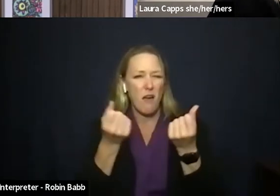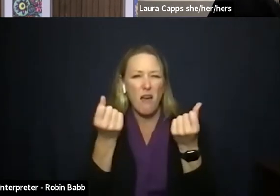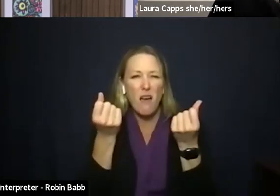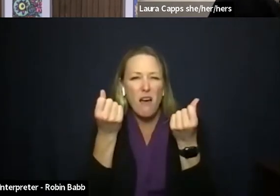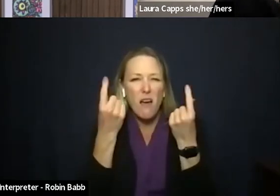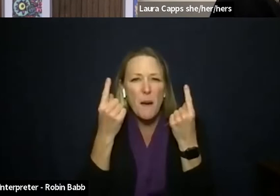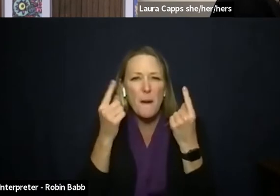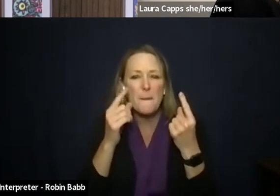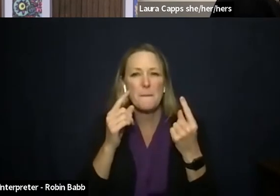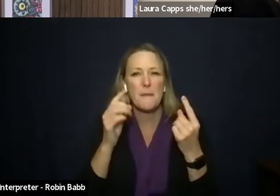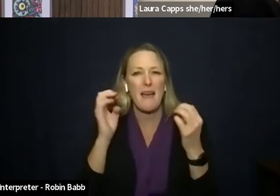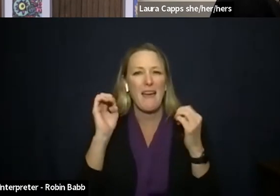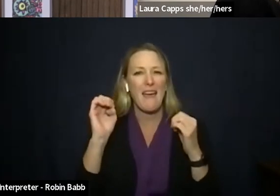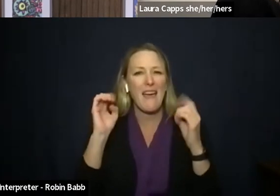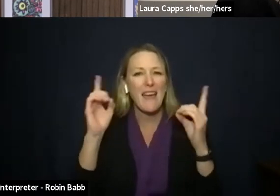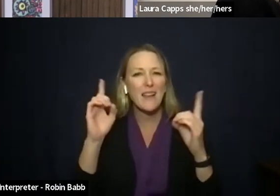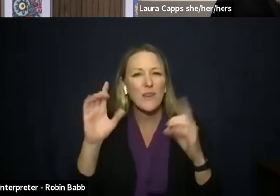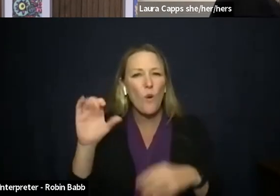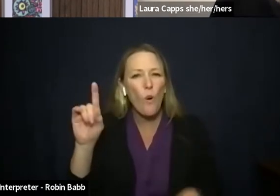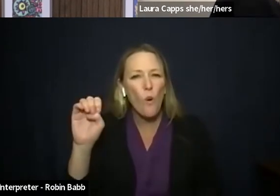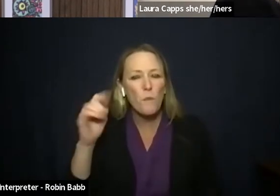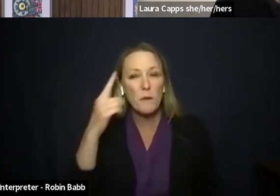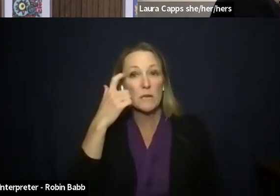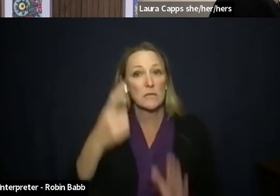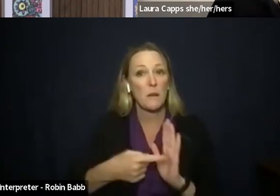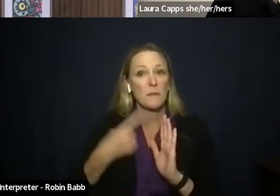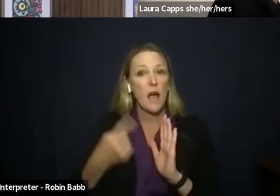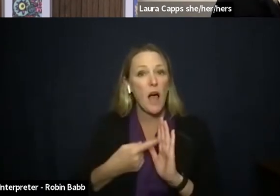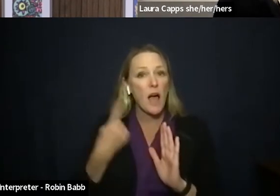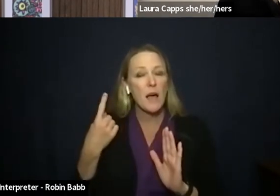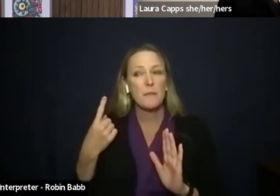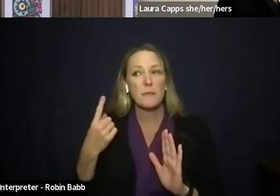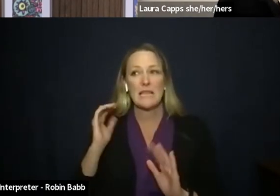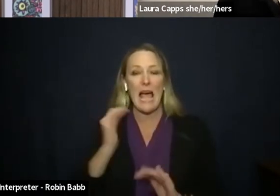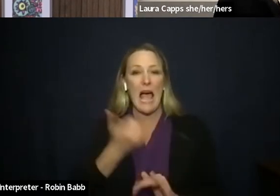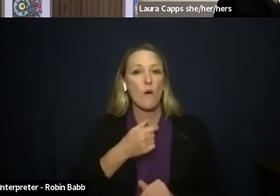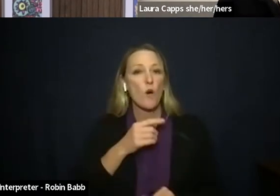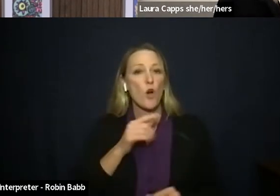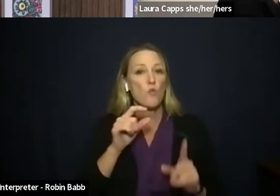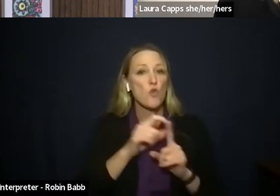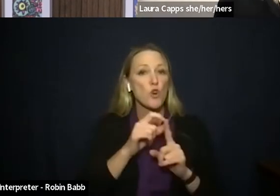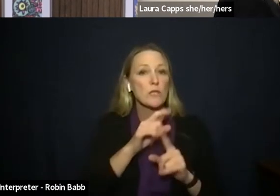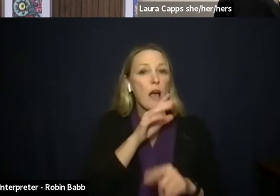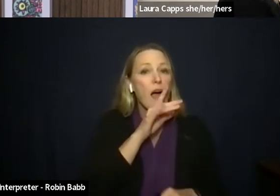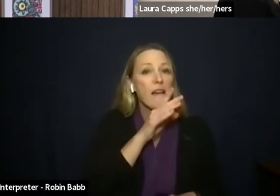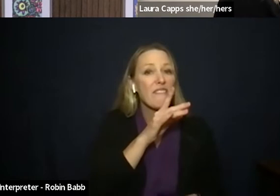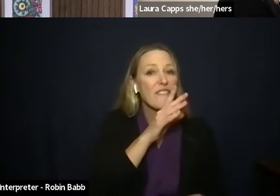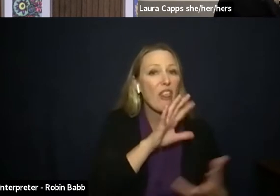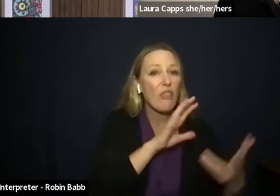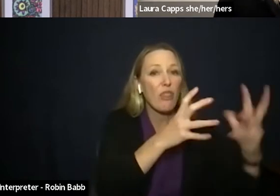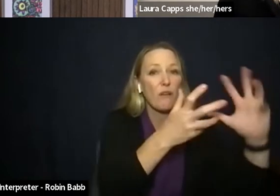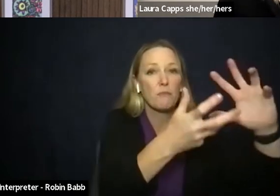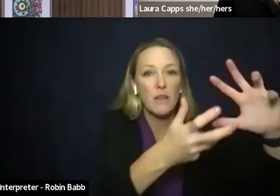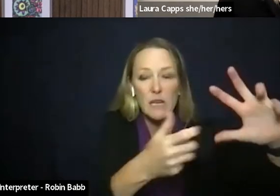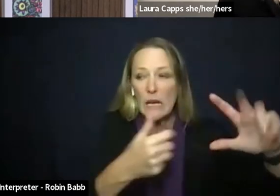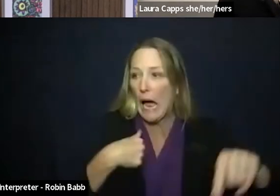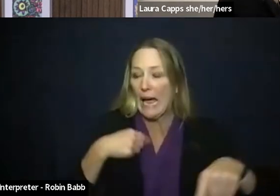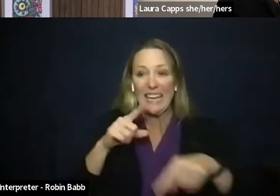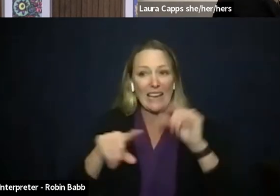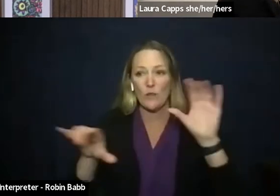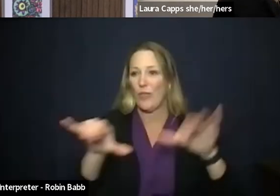through um that our words get misconstrued what we can and cannot do and therefore it creates another chaos and